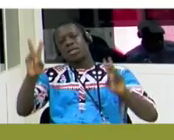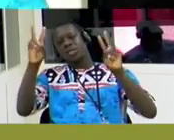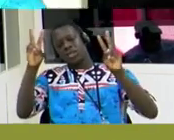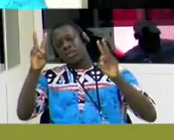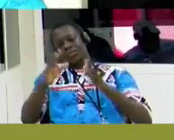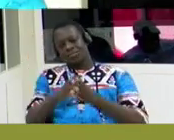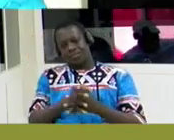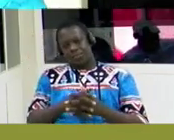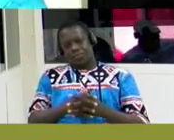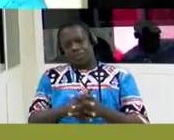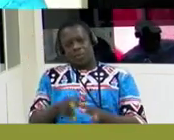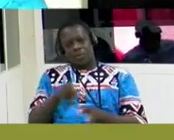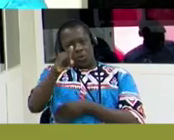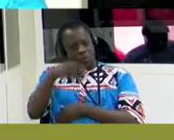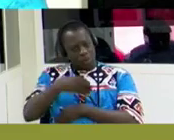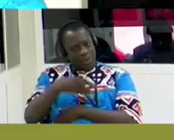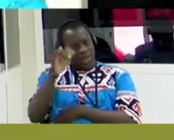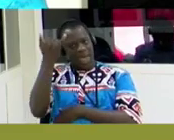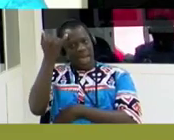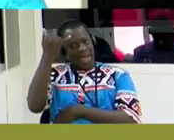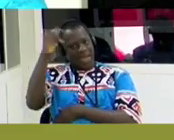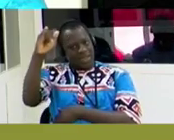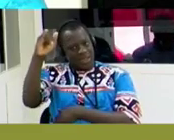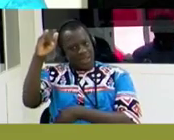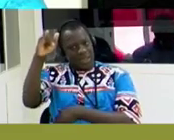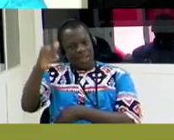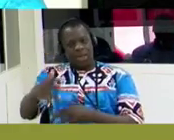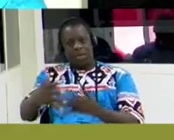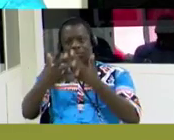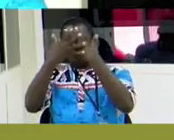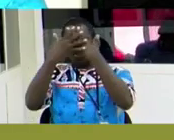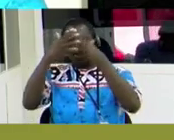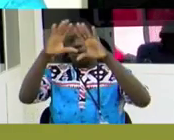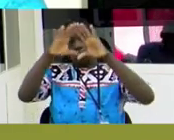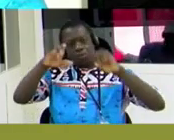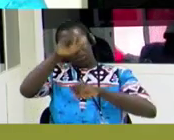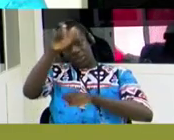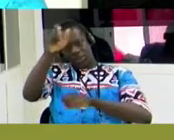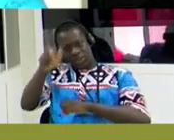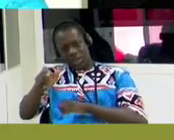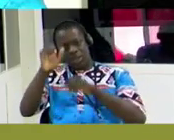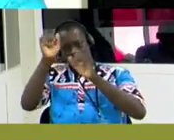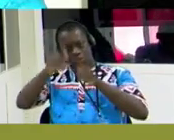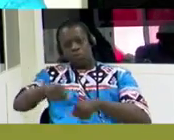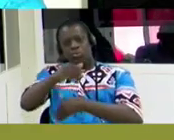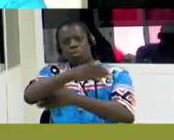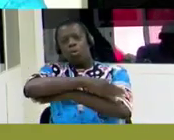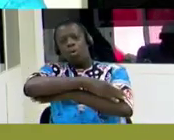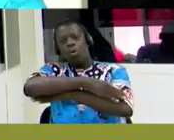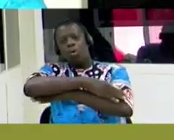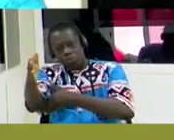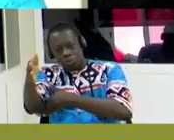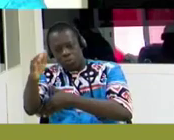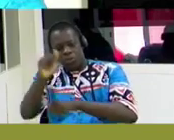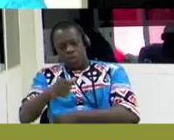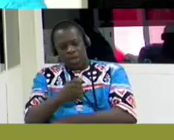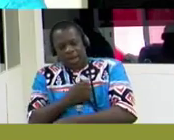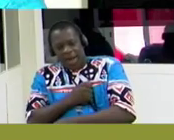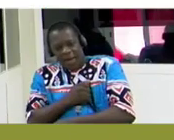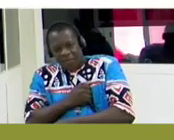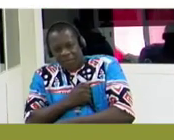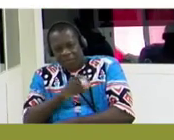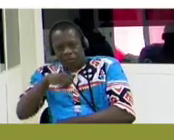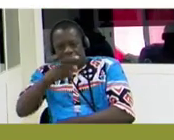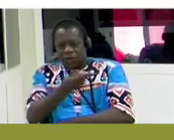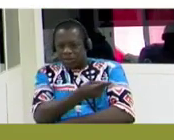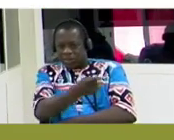Are you suggesting that the prison officers would open the doors just out of fear for these people? Yeah,